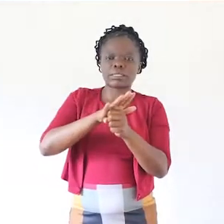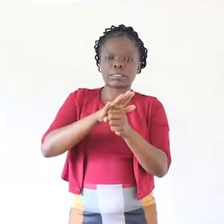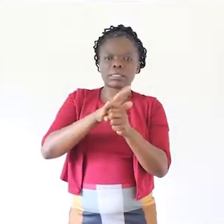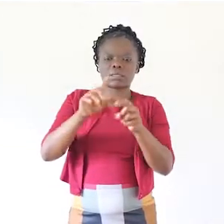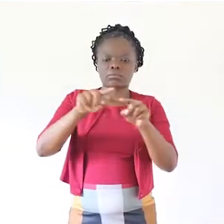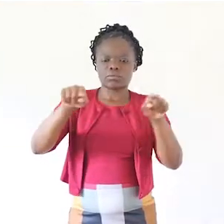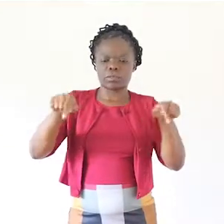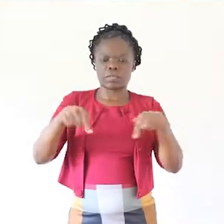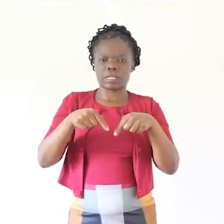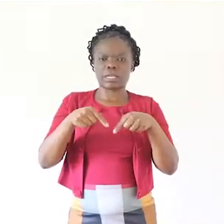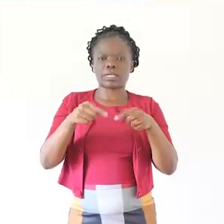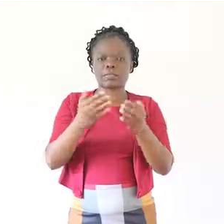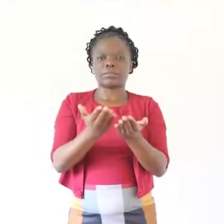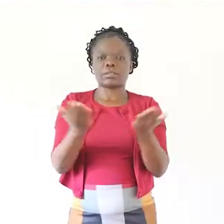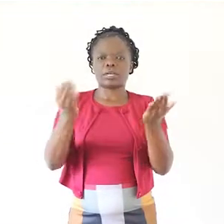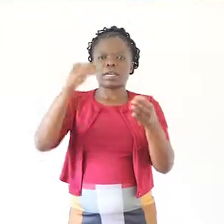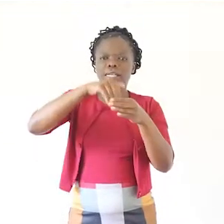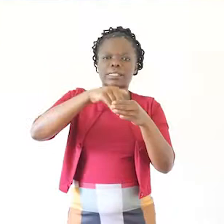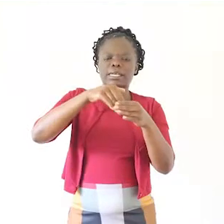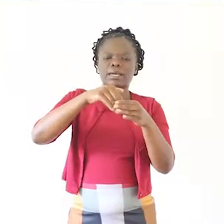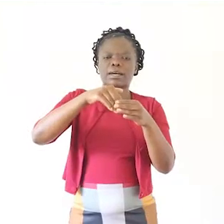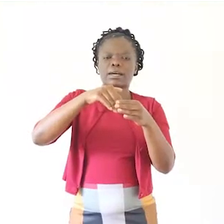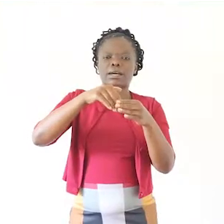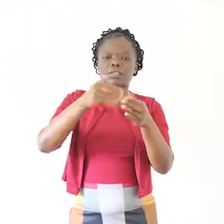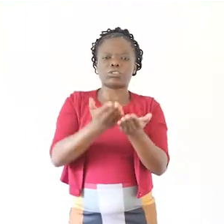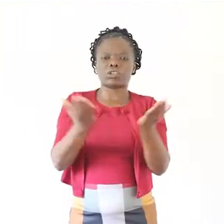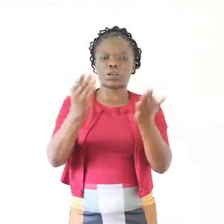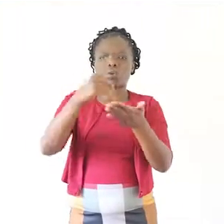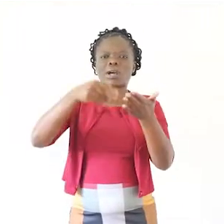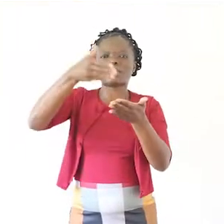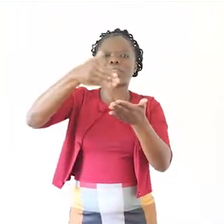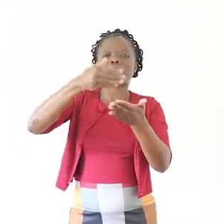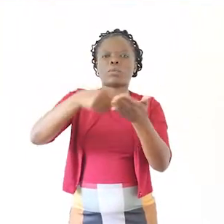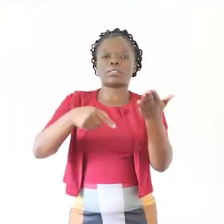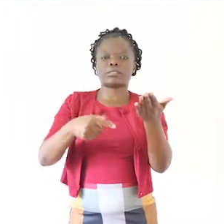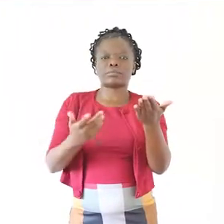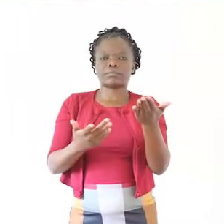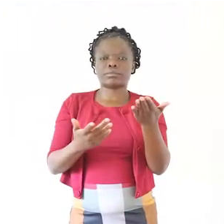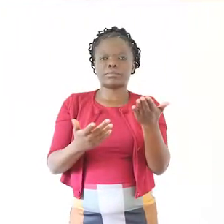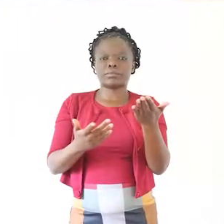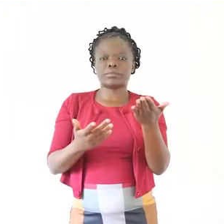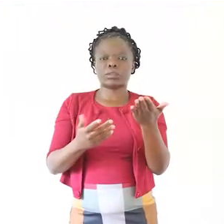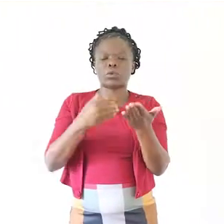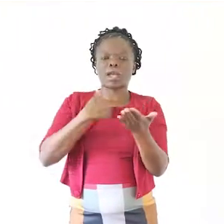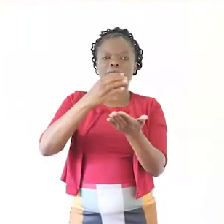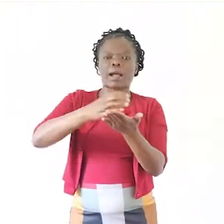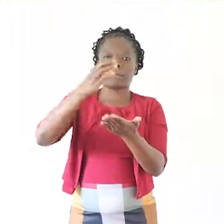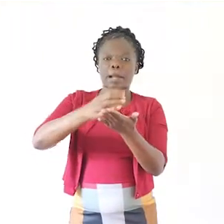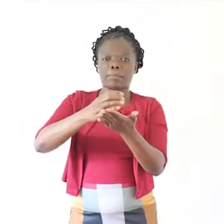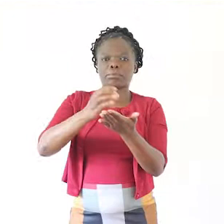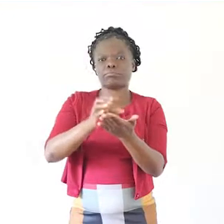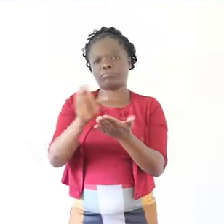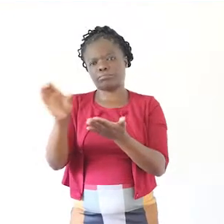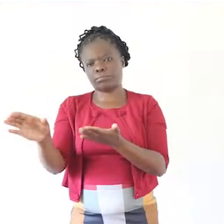tray. Then what do we have inside the tray? You can hold them one by one. As we mentioned, those are cups. Put